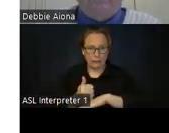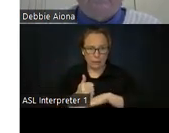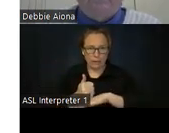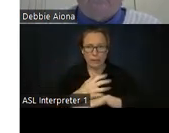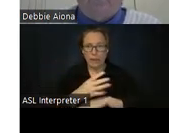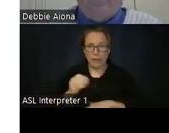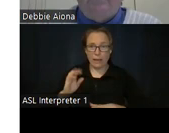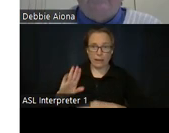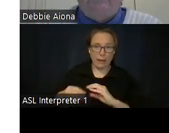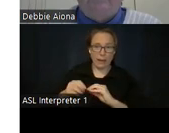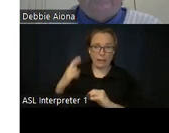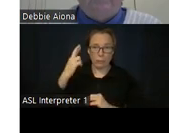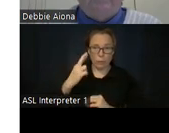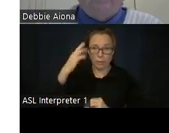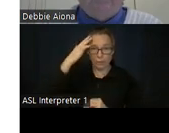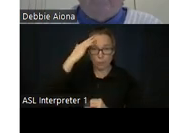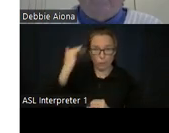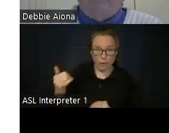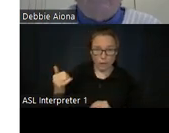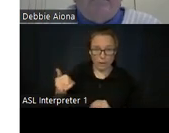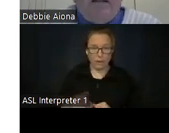reasons why.